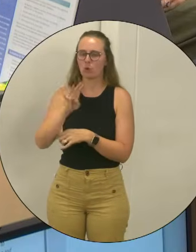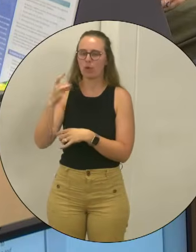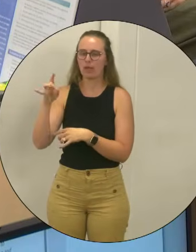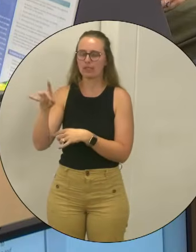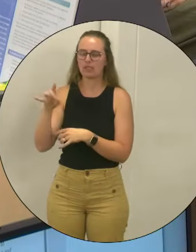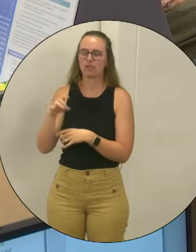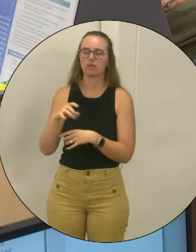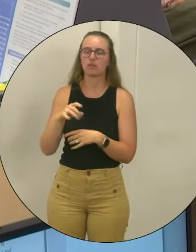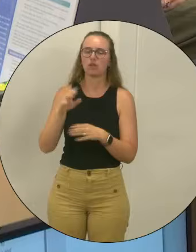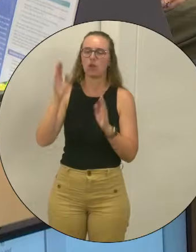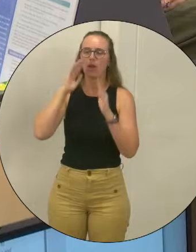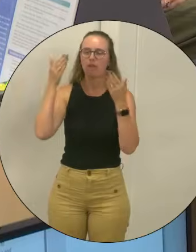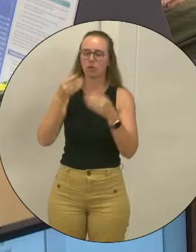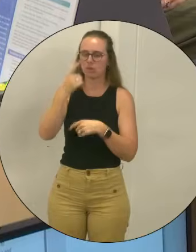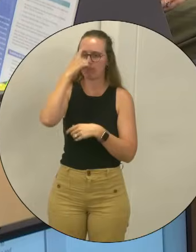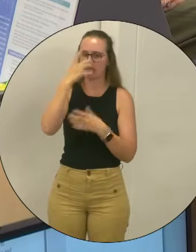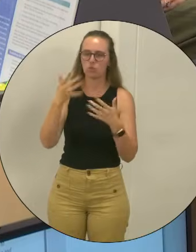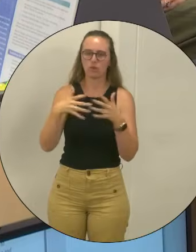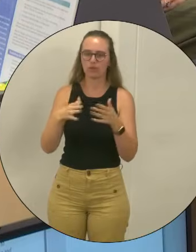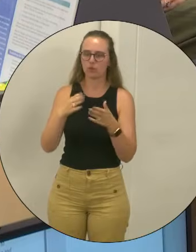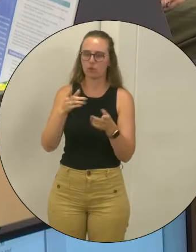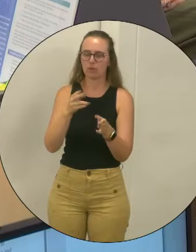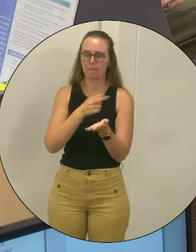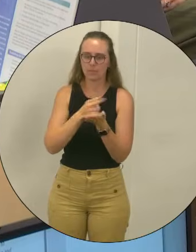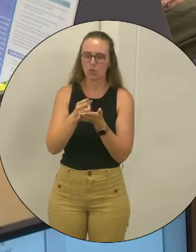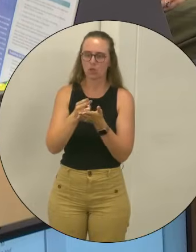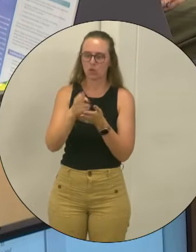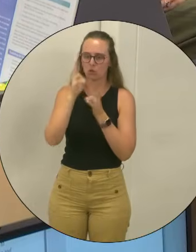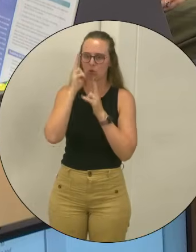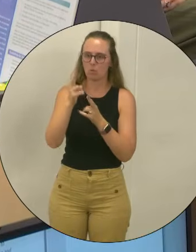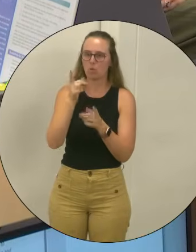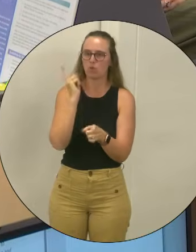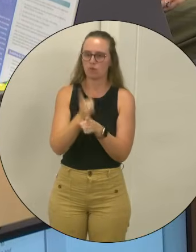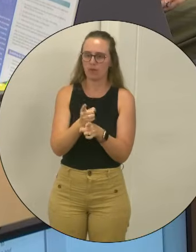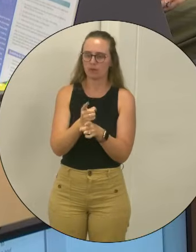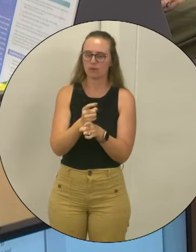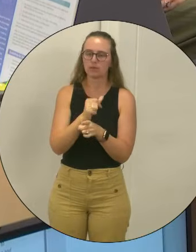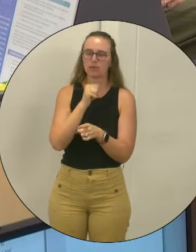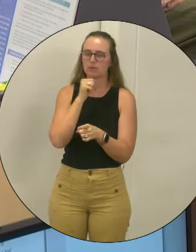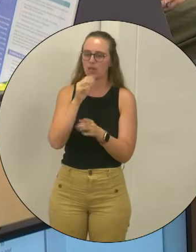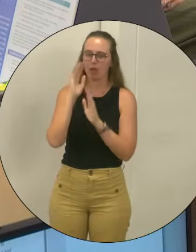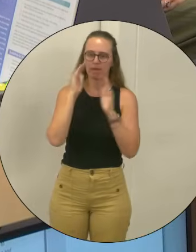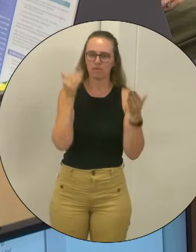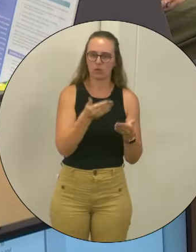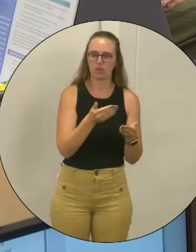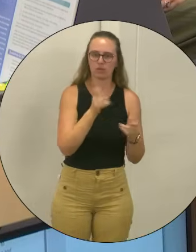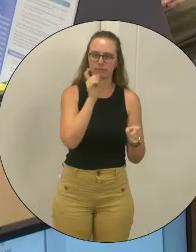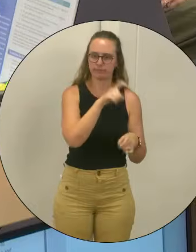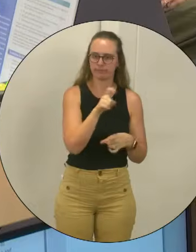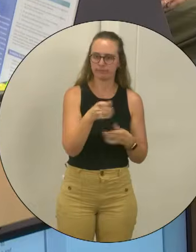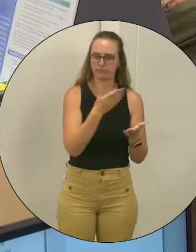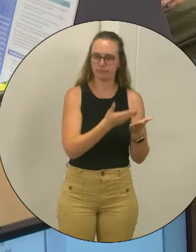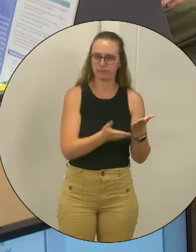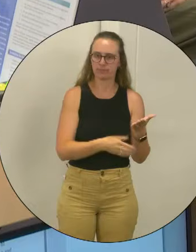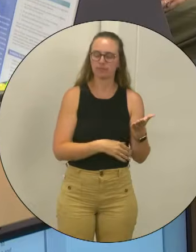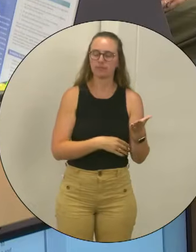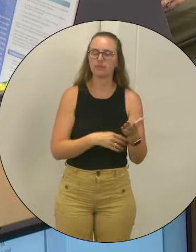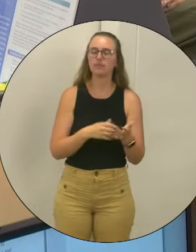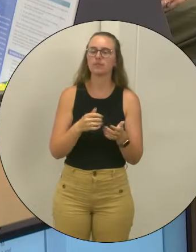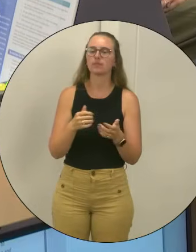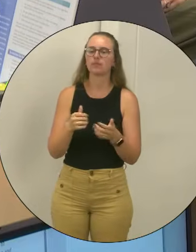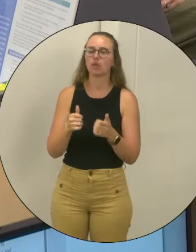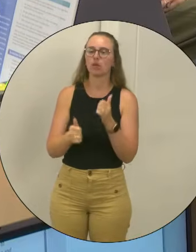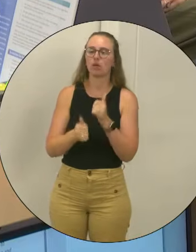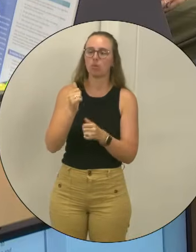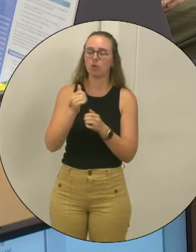fix our minds on whatever is pure, noble, and right, not on explicit content. Most sobering of